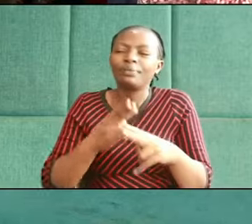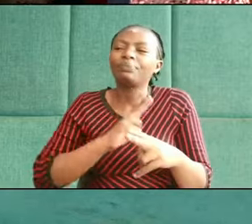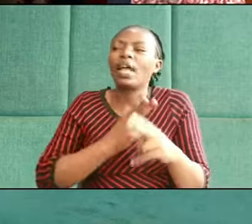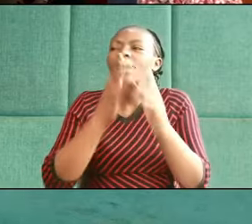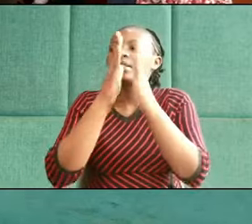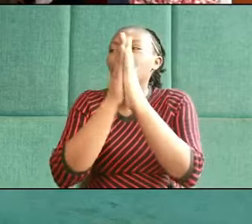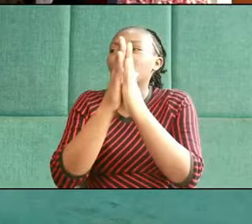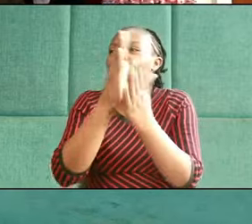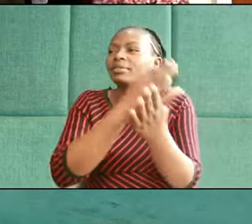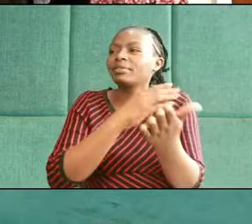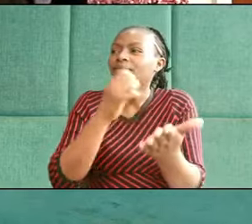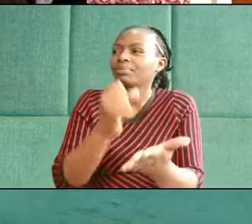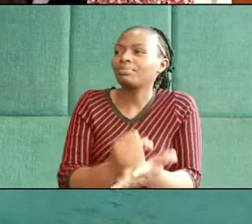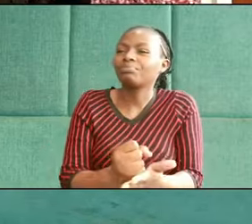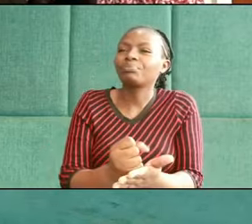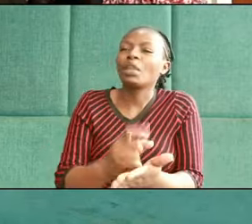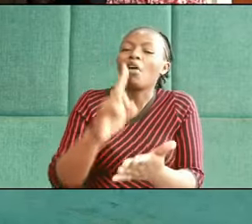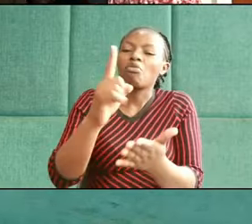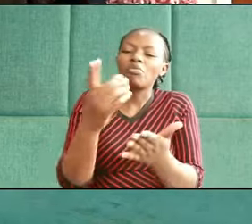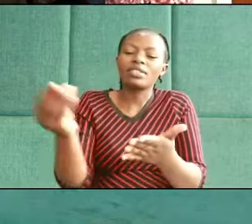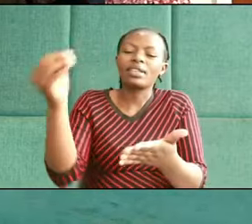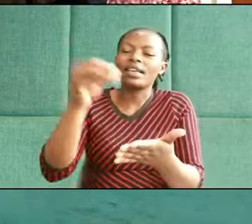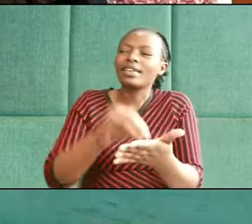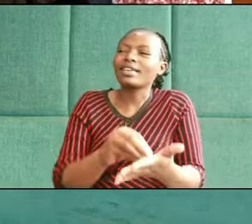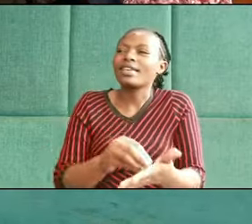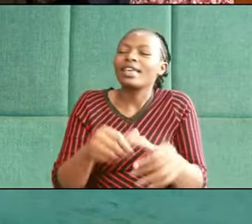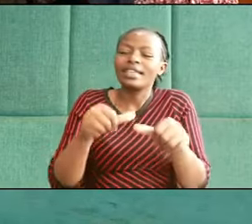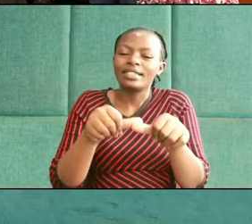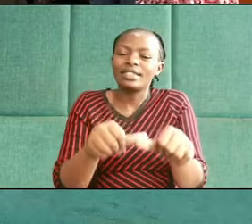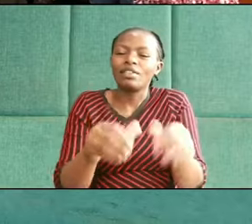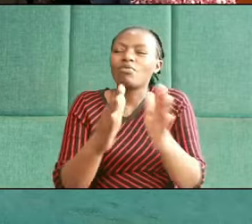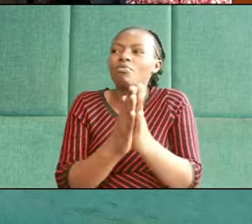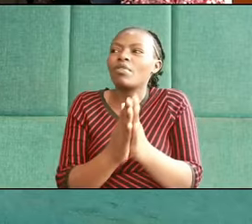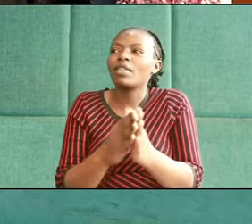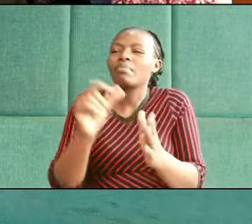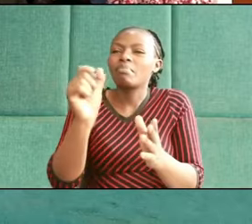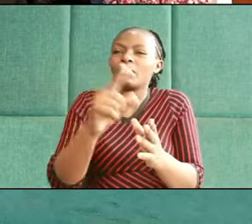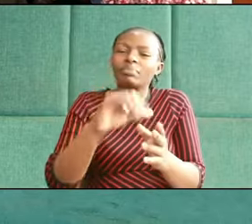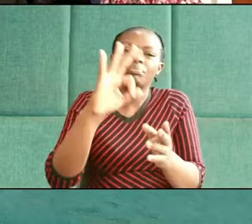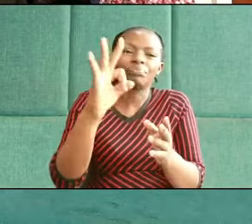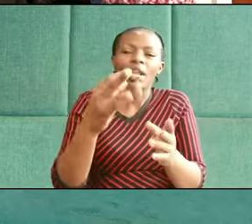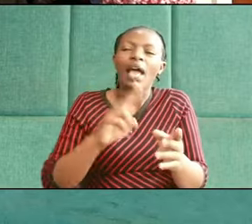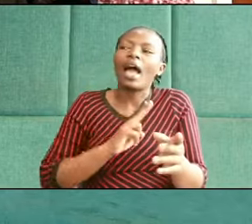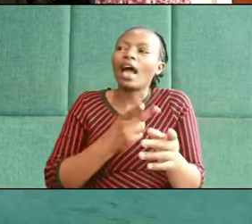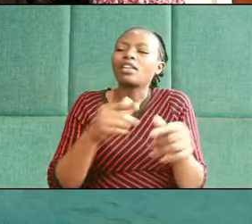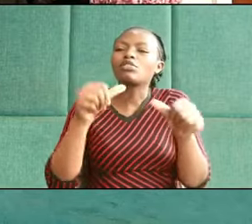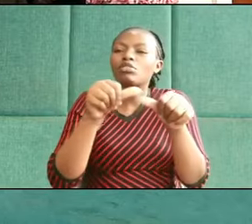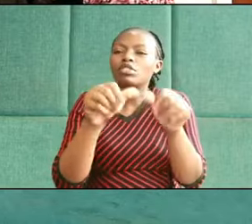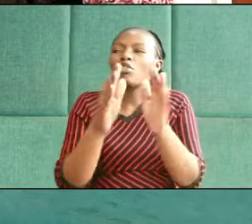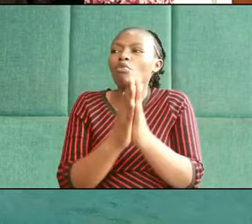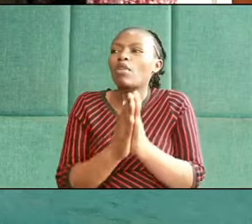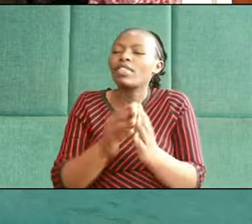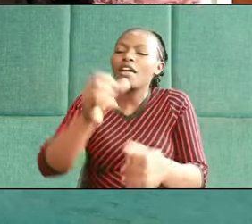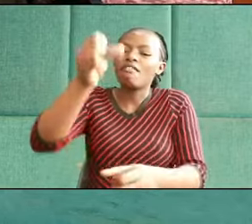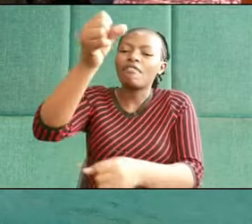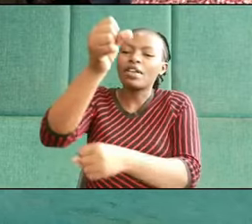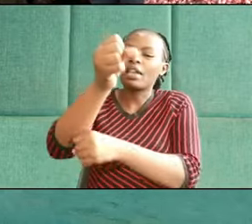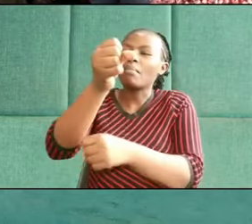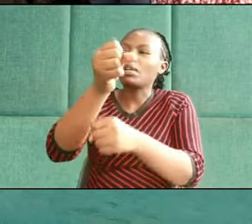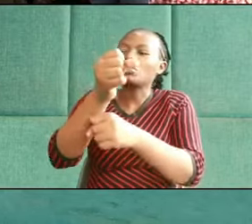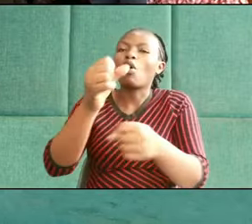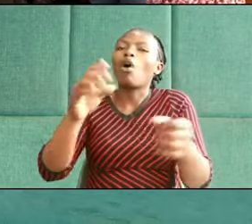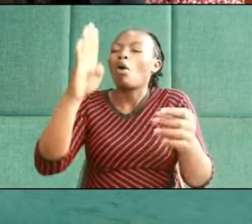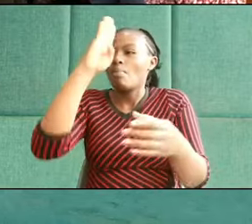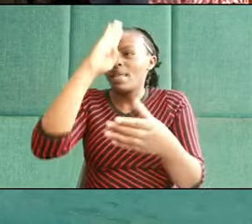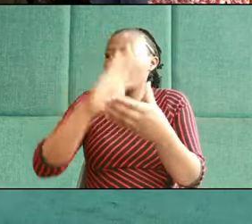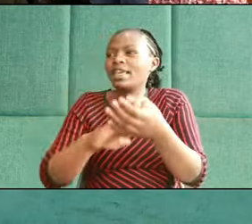once again, it's still March, so we are still doing the fundamental belief number 19, and this is Cradle Roll B